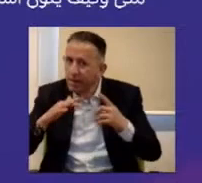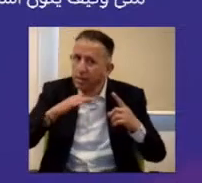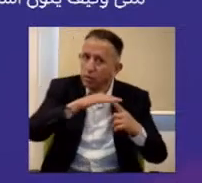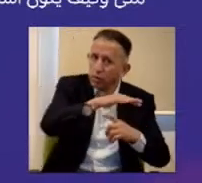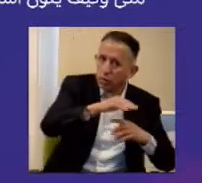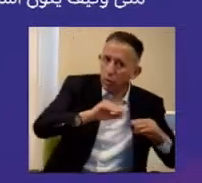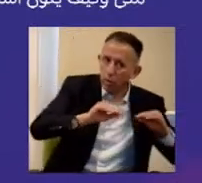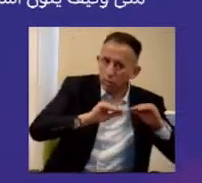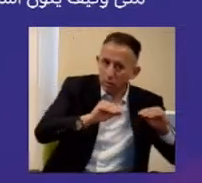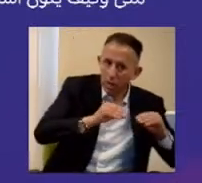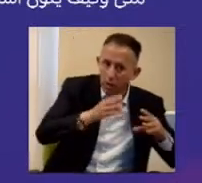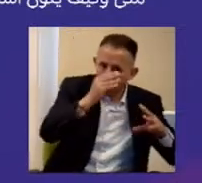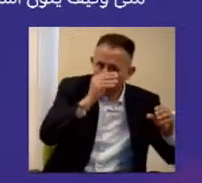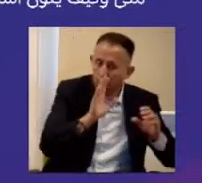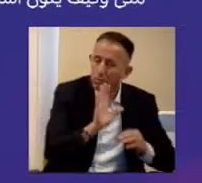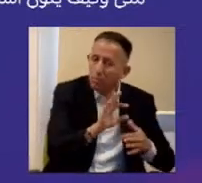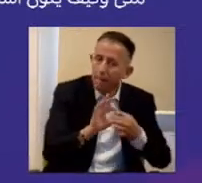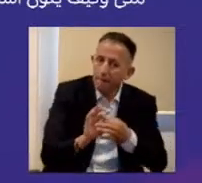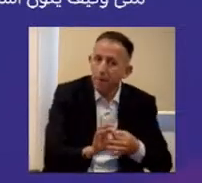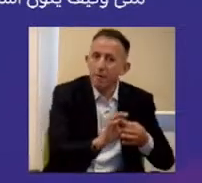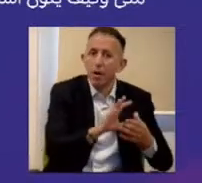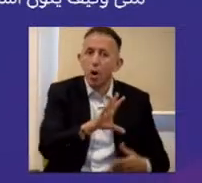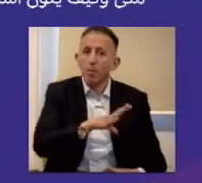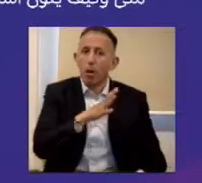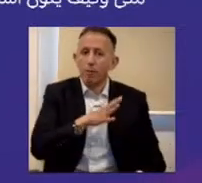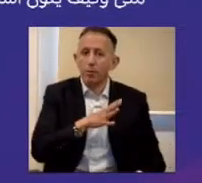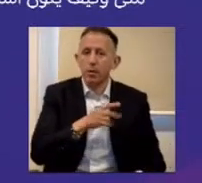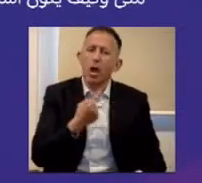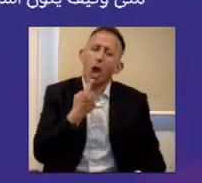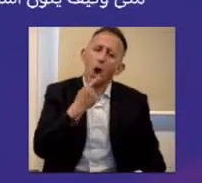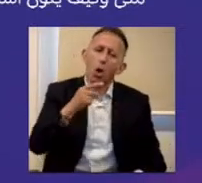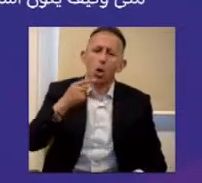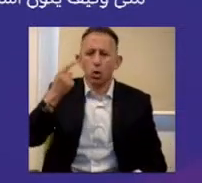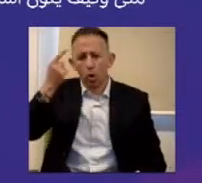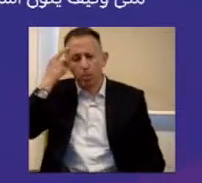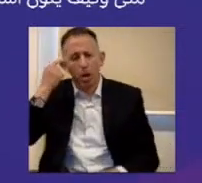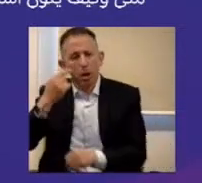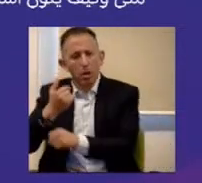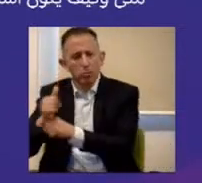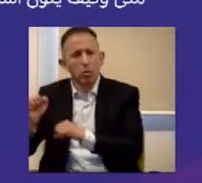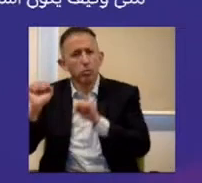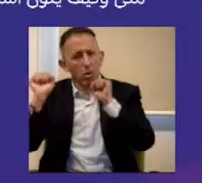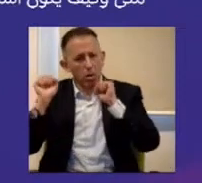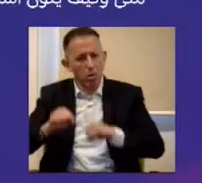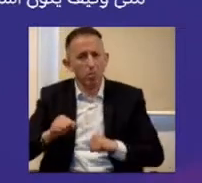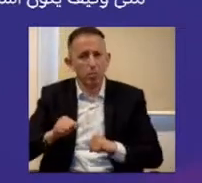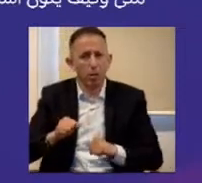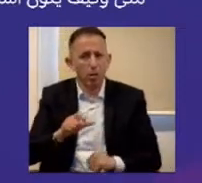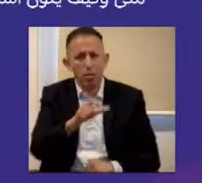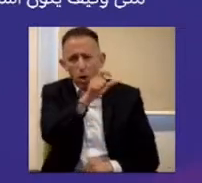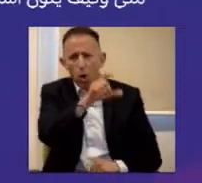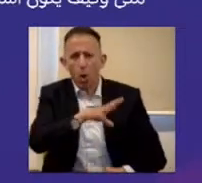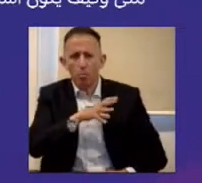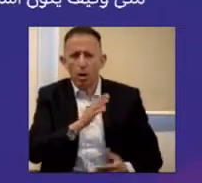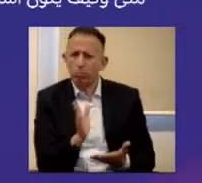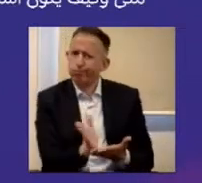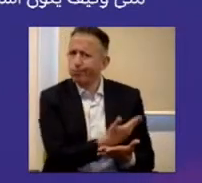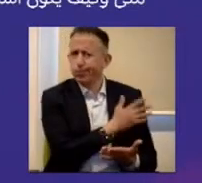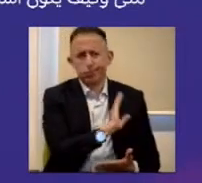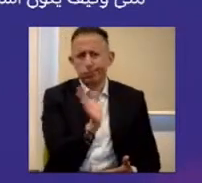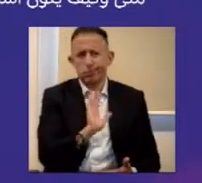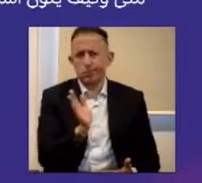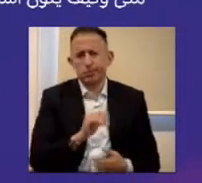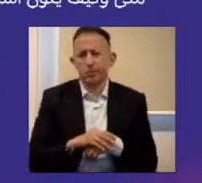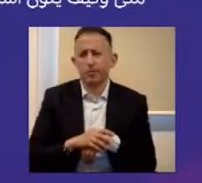without. Just remove any control. And this is true for airplane as well. This is something I worked on. So instead of getting